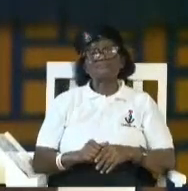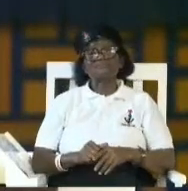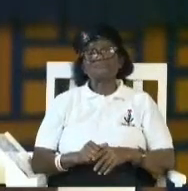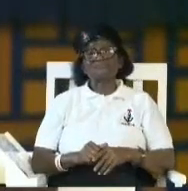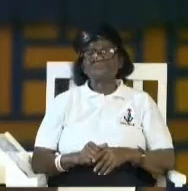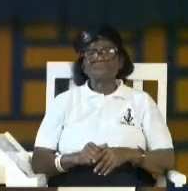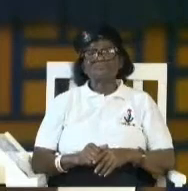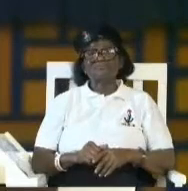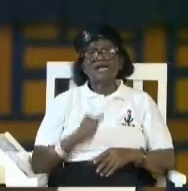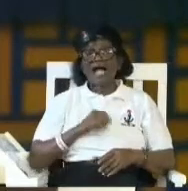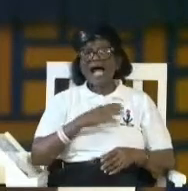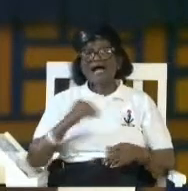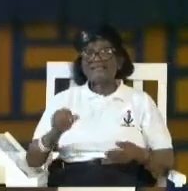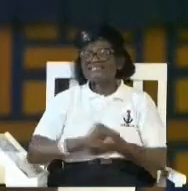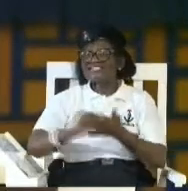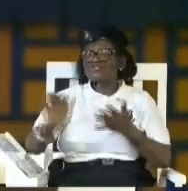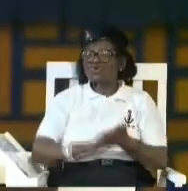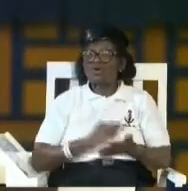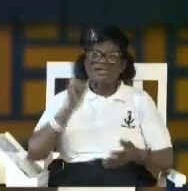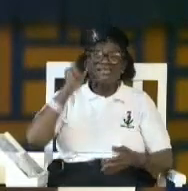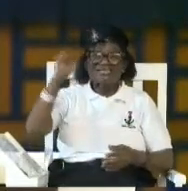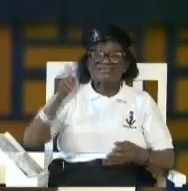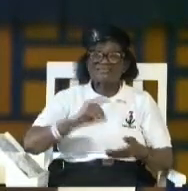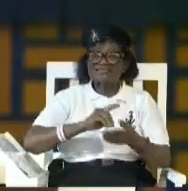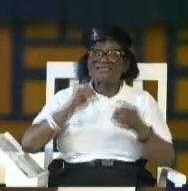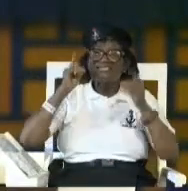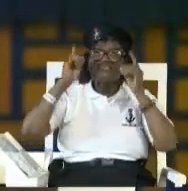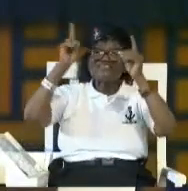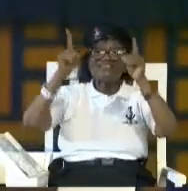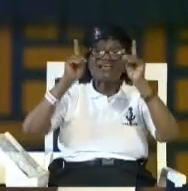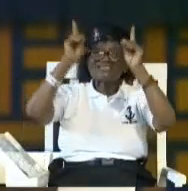and destroy his destiny.